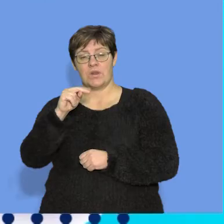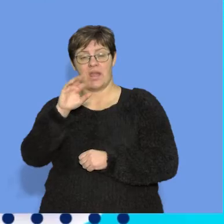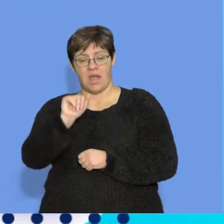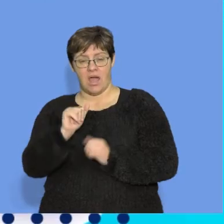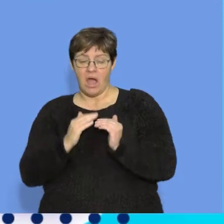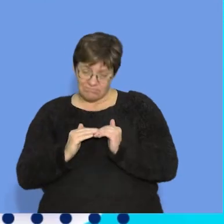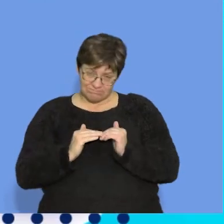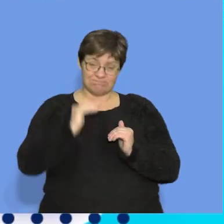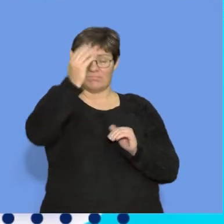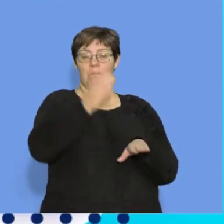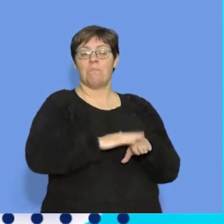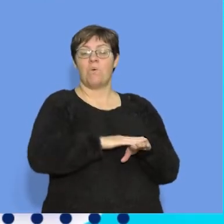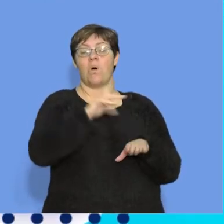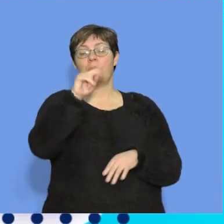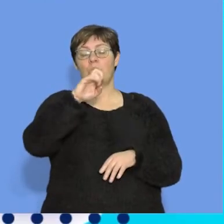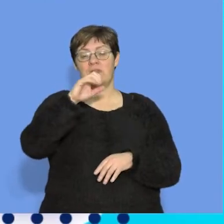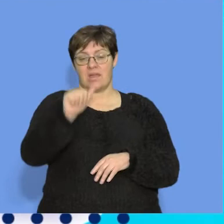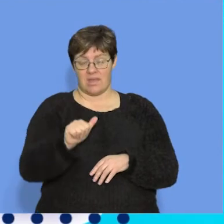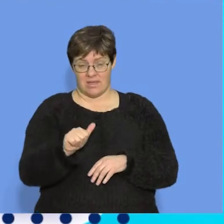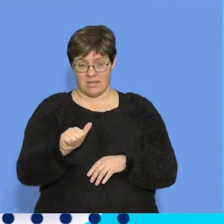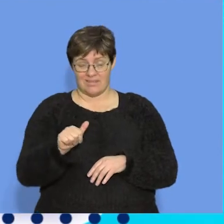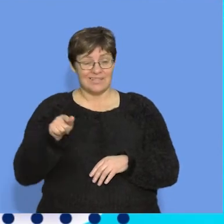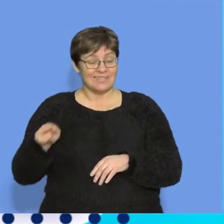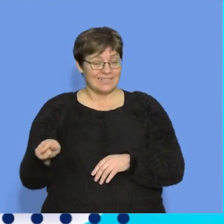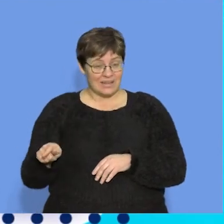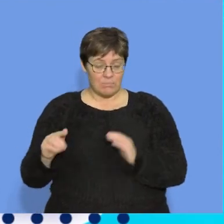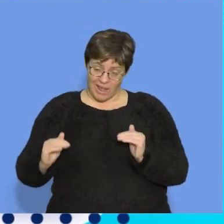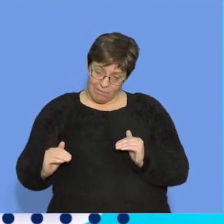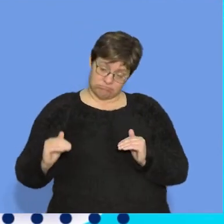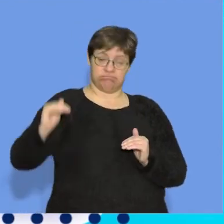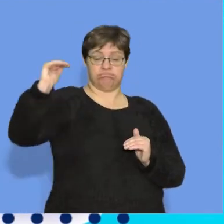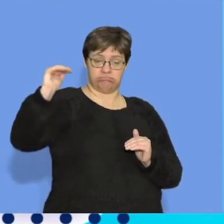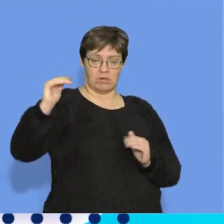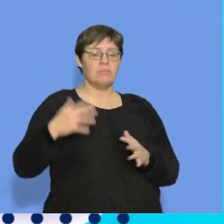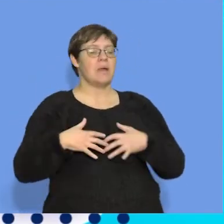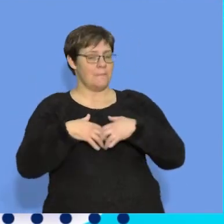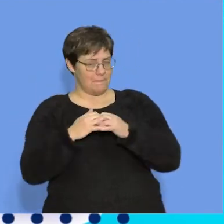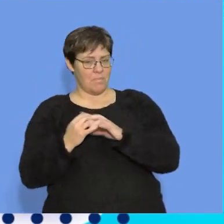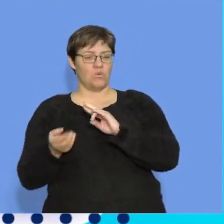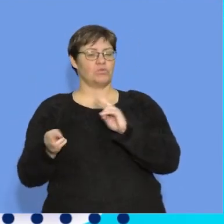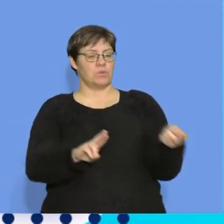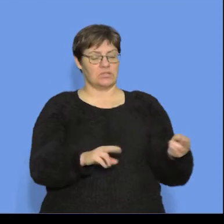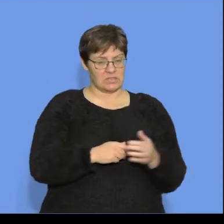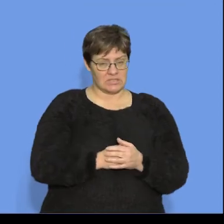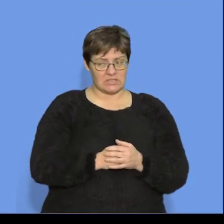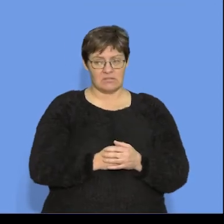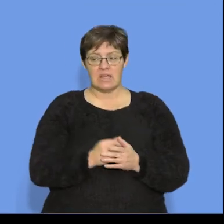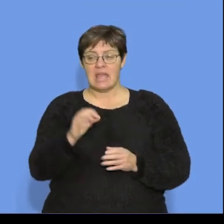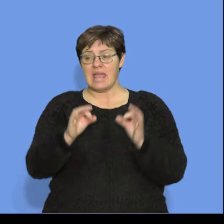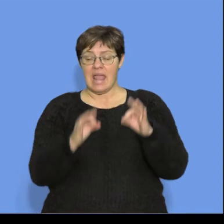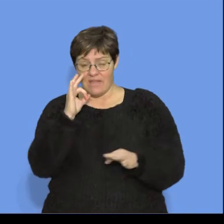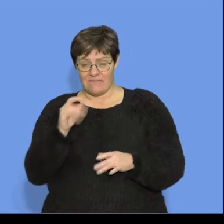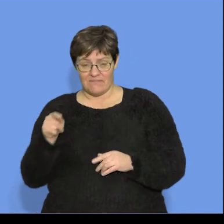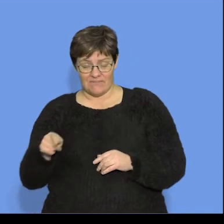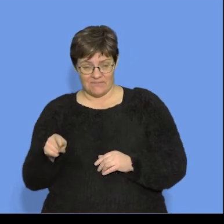suddenly increased. So the increase of ammonia has caused a response. look what's happened. If we increase